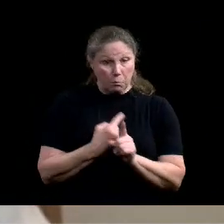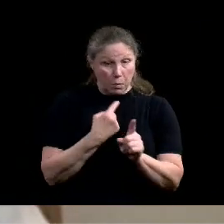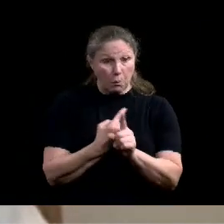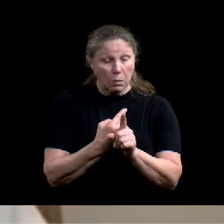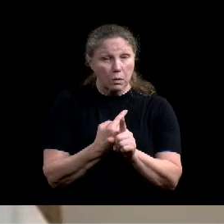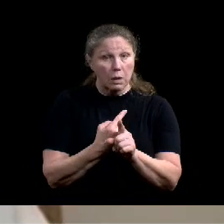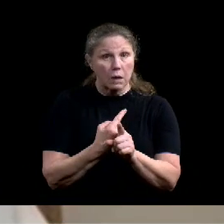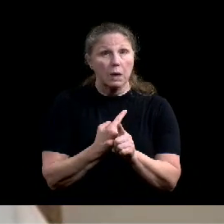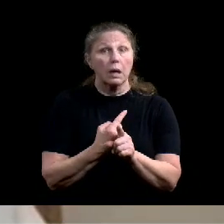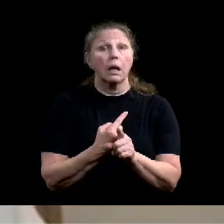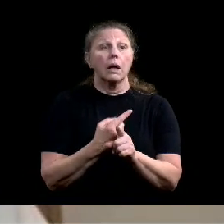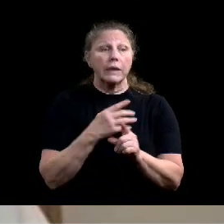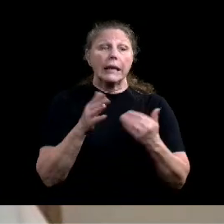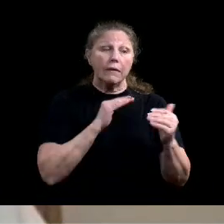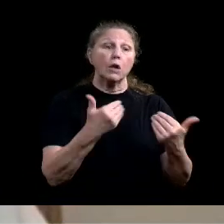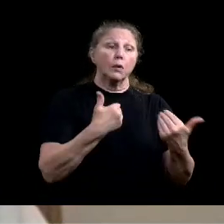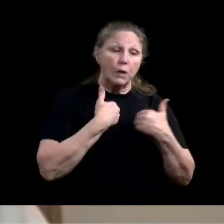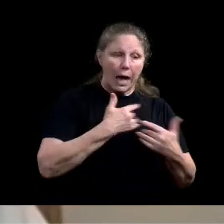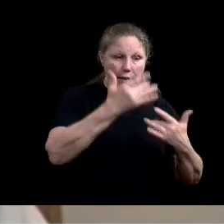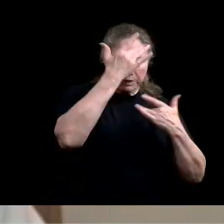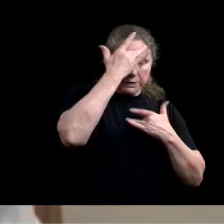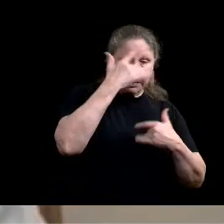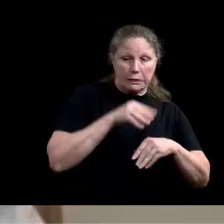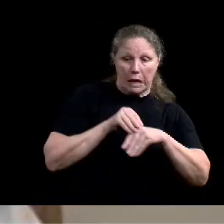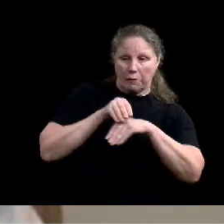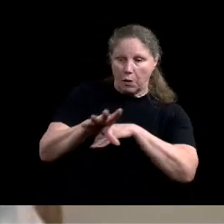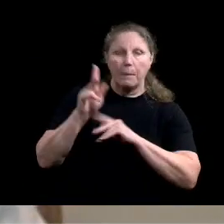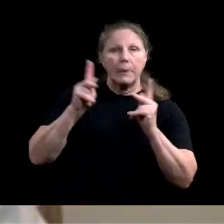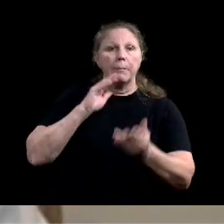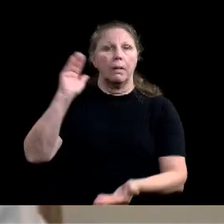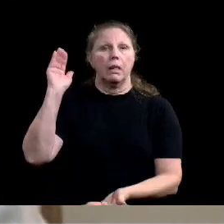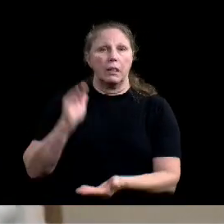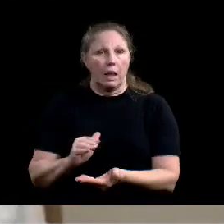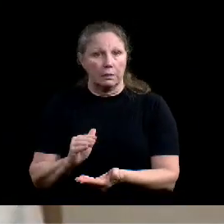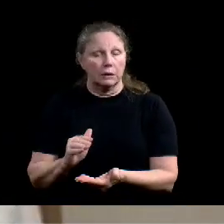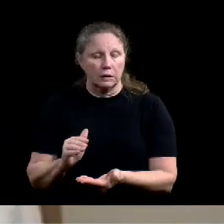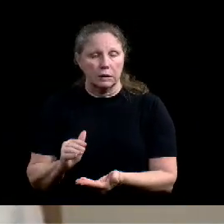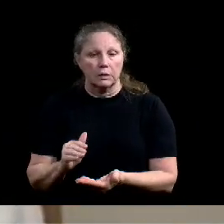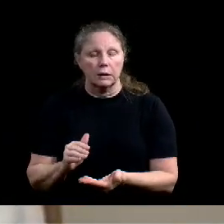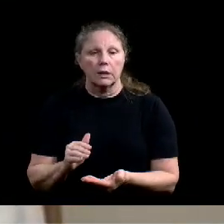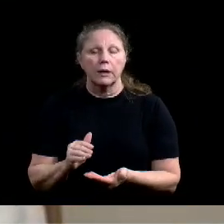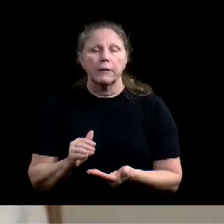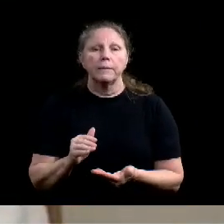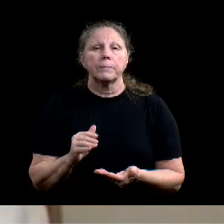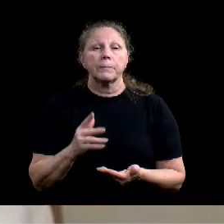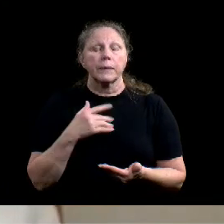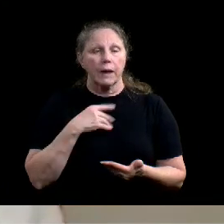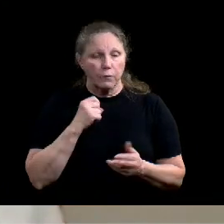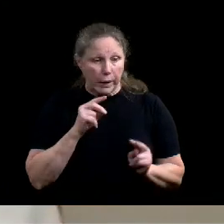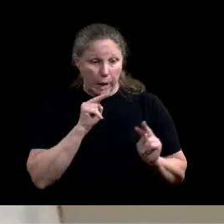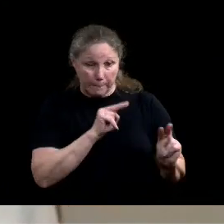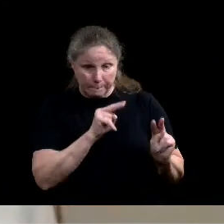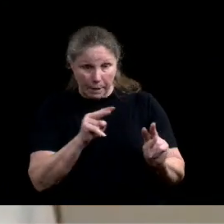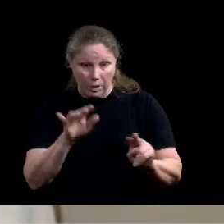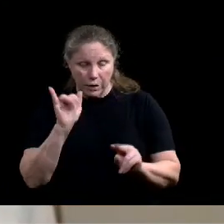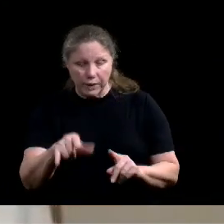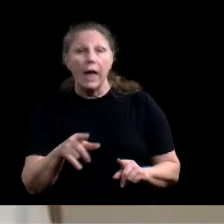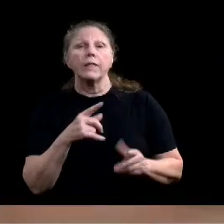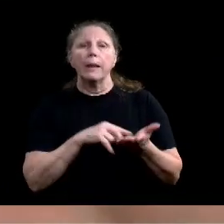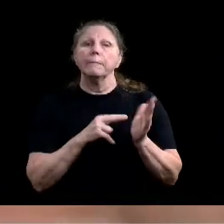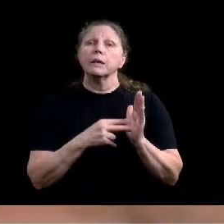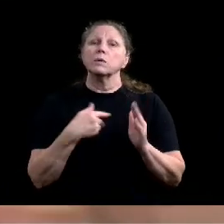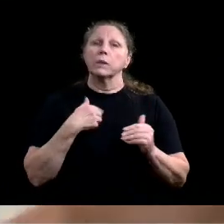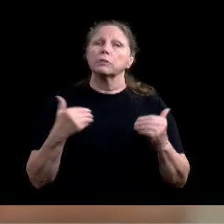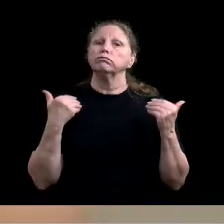as long as we can monitor this figure, we can begin to make some changes in a helpful